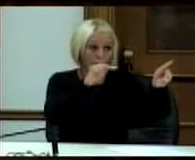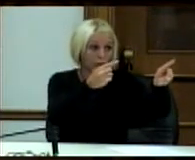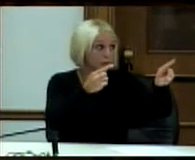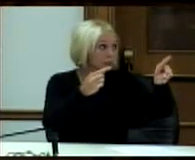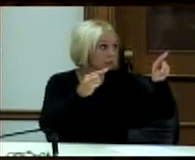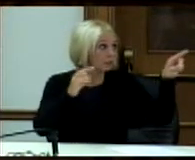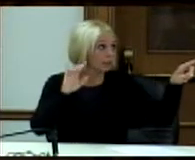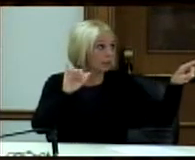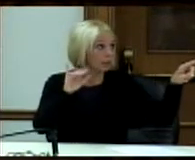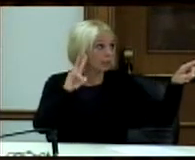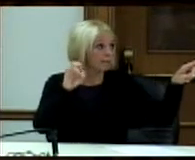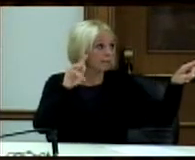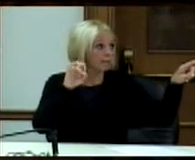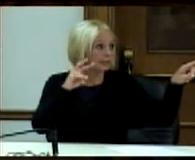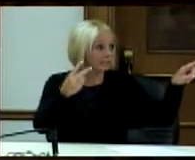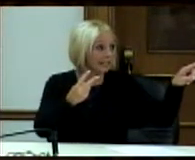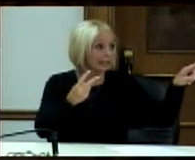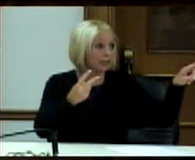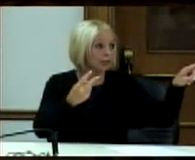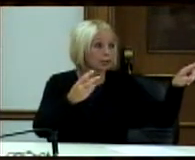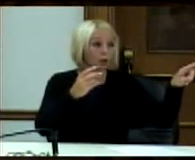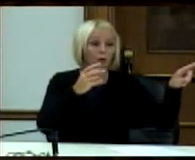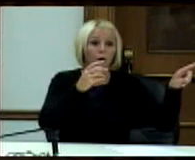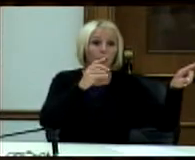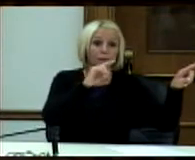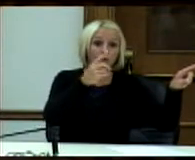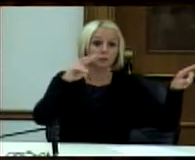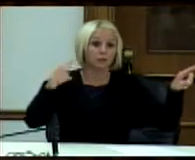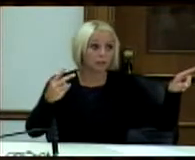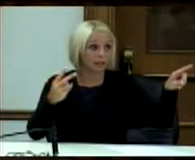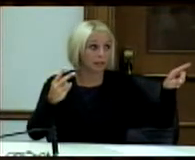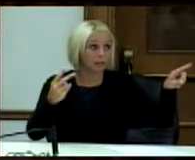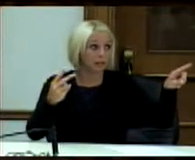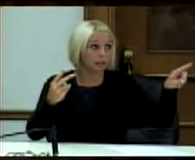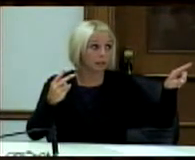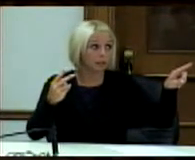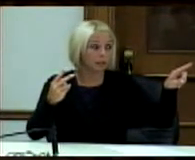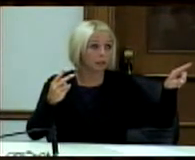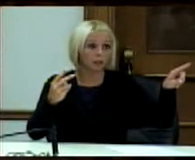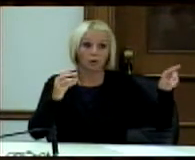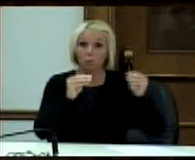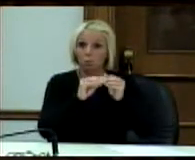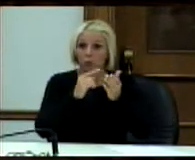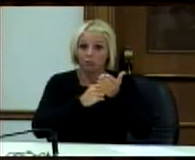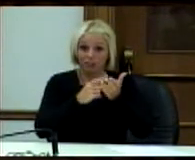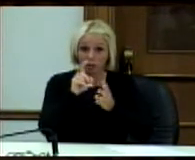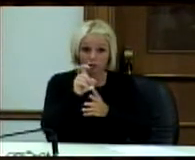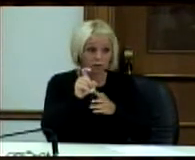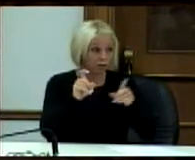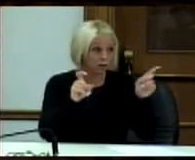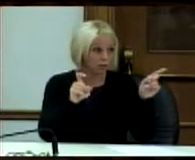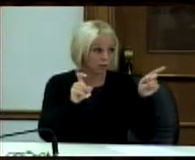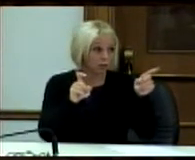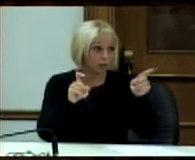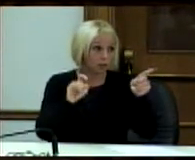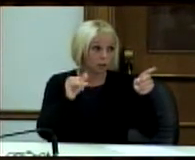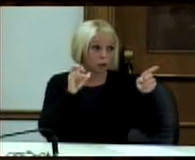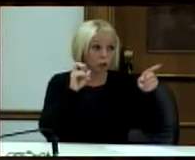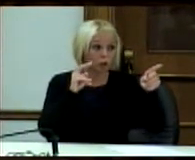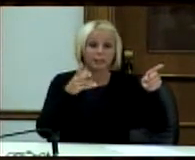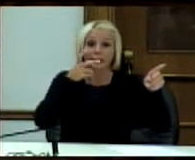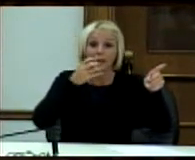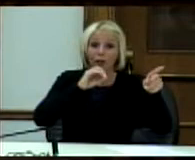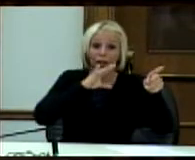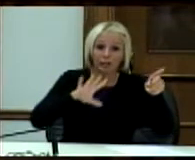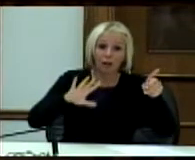there a second? Second. We have a motion and a second to approve. Any discussion on that item?